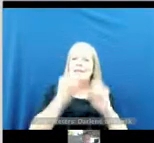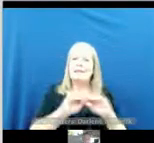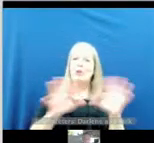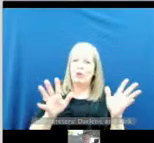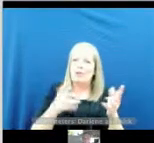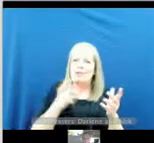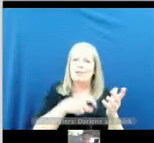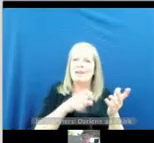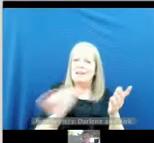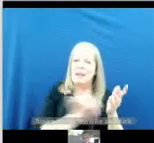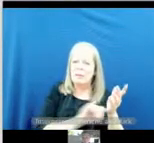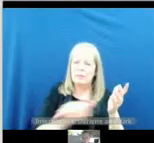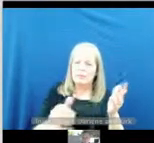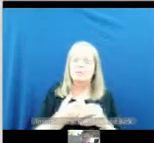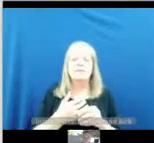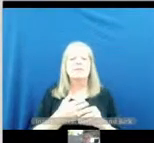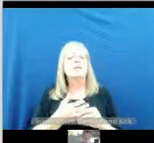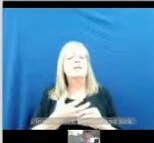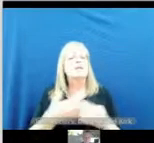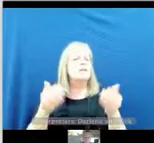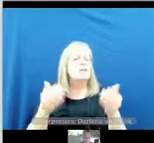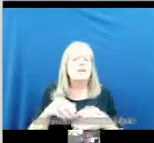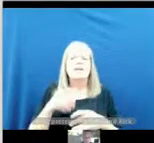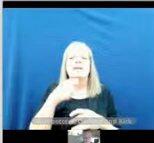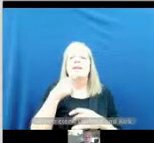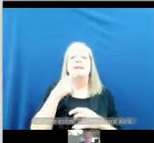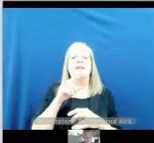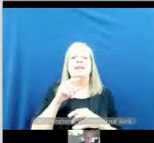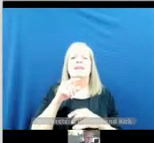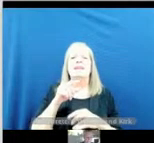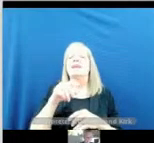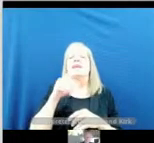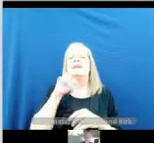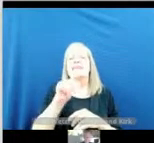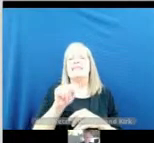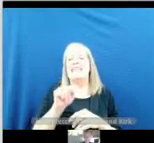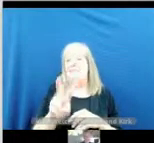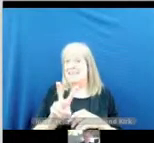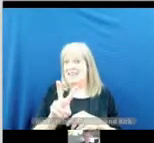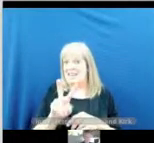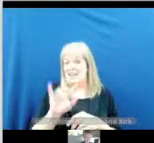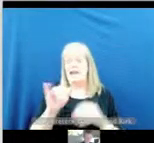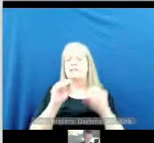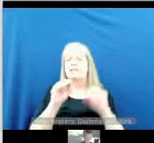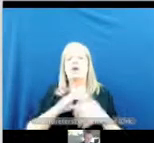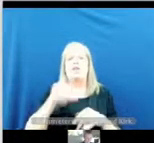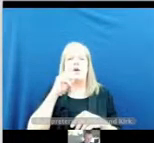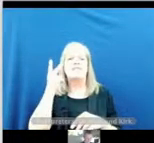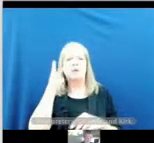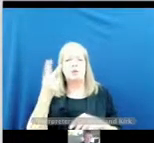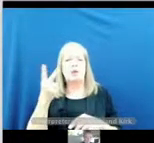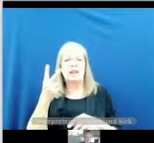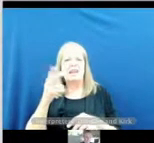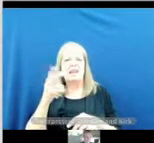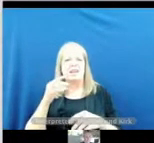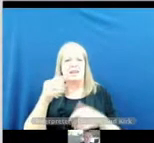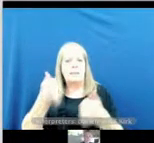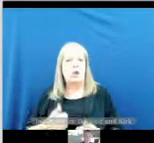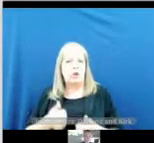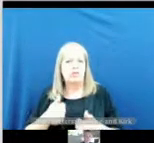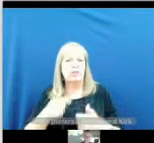Oh, sounded like TBI, sorry, TV, Teachers for the Visually Impaired. There's a lot of acronyms in this field, right? We've got